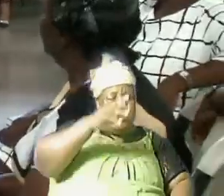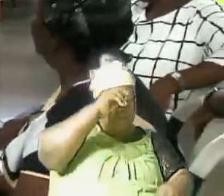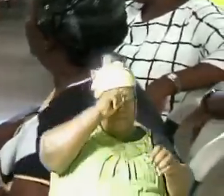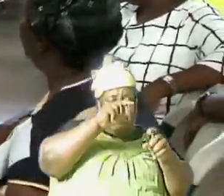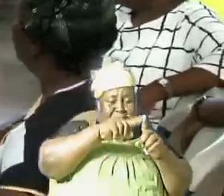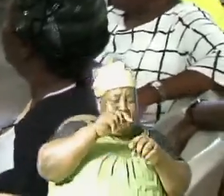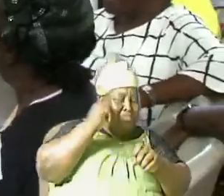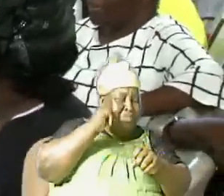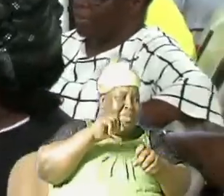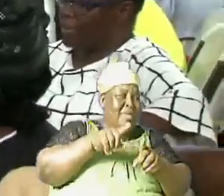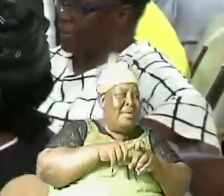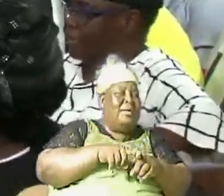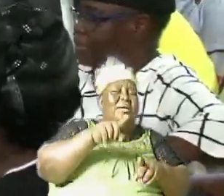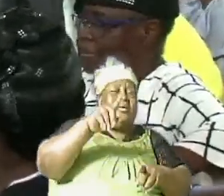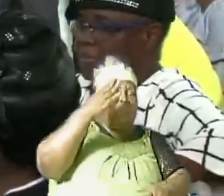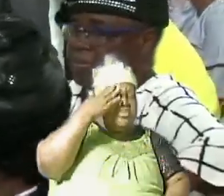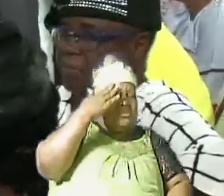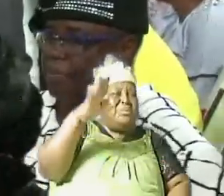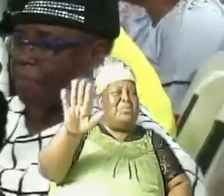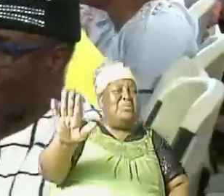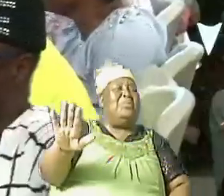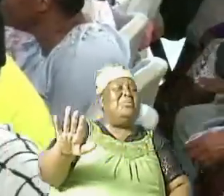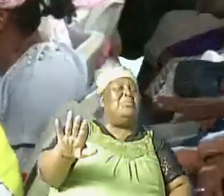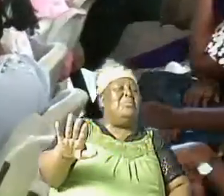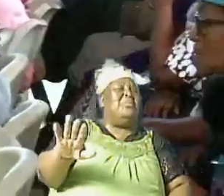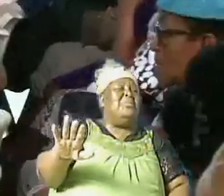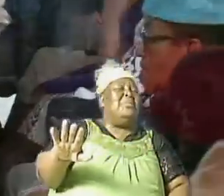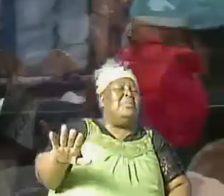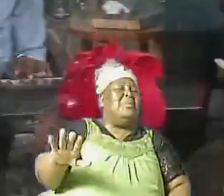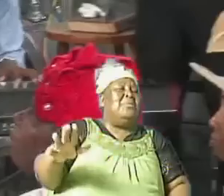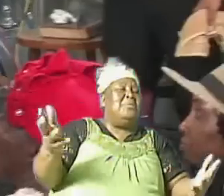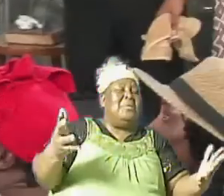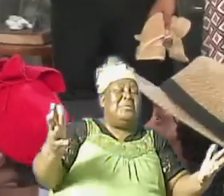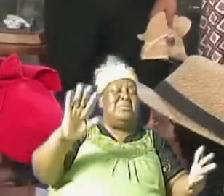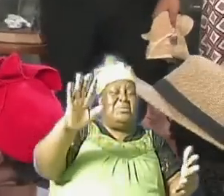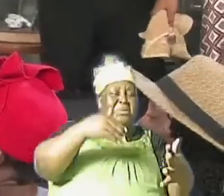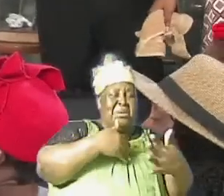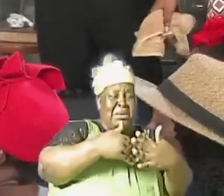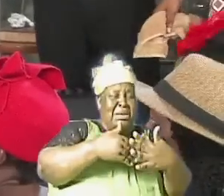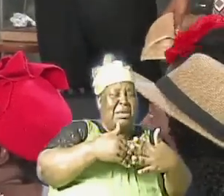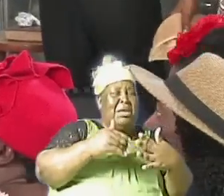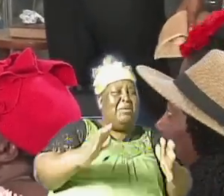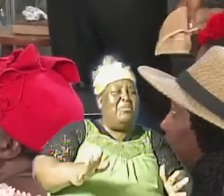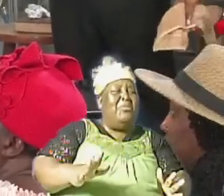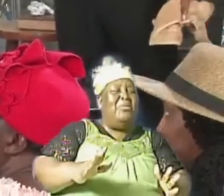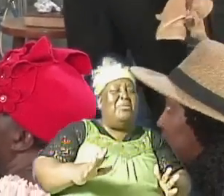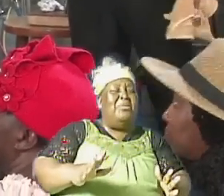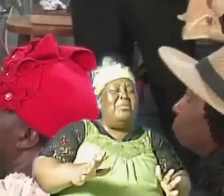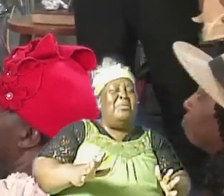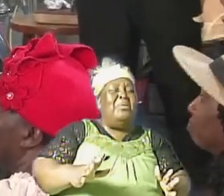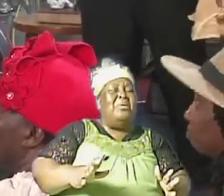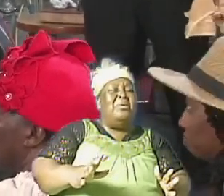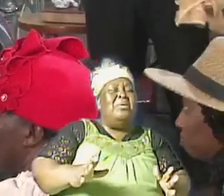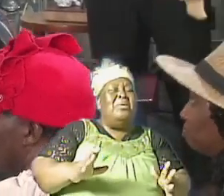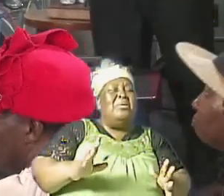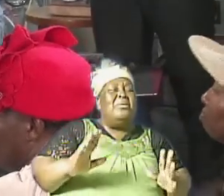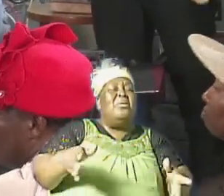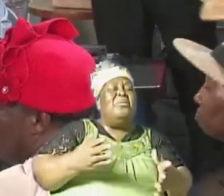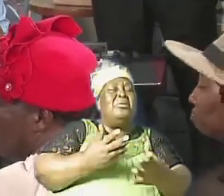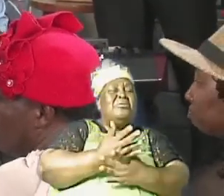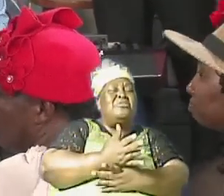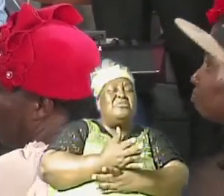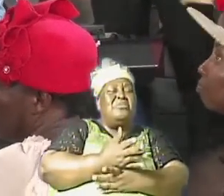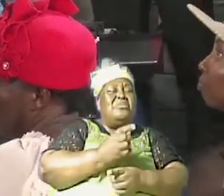brothers and sisters, you don't know what your neighbor is going through right there.